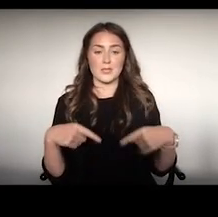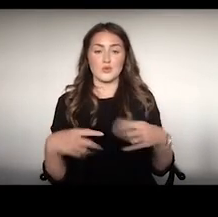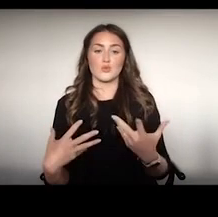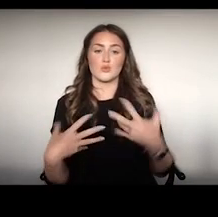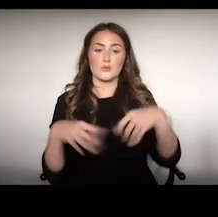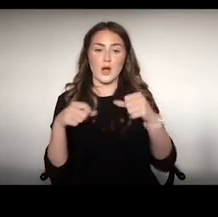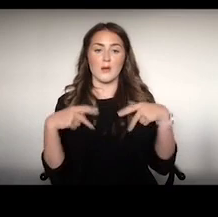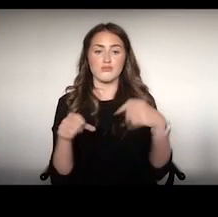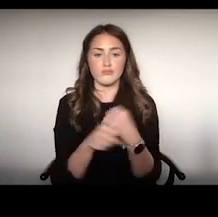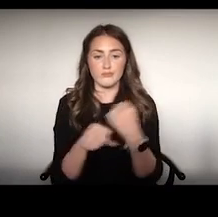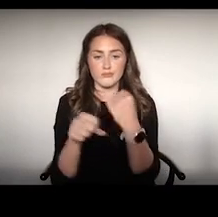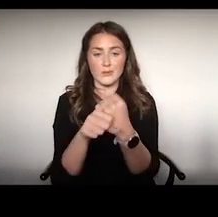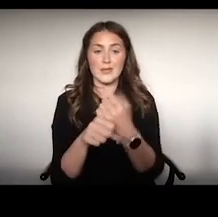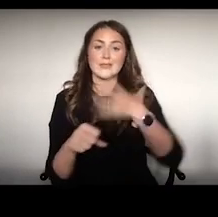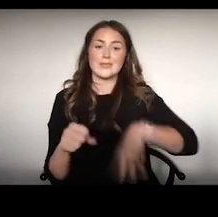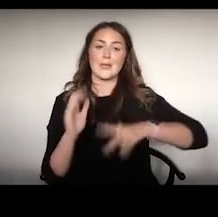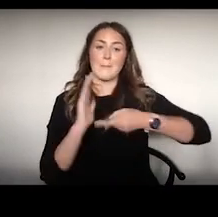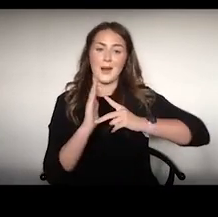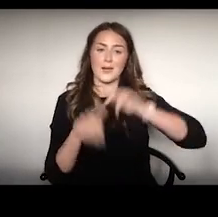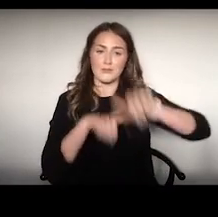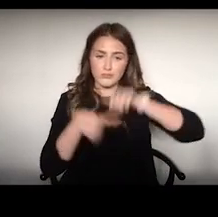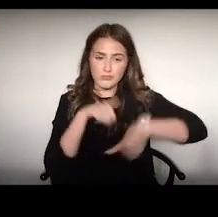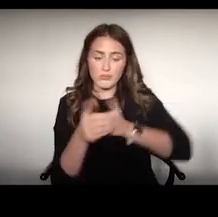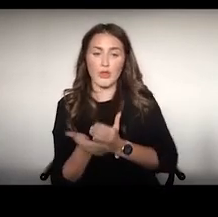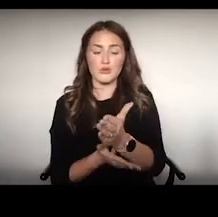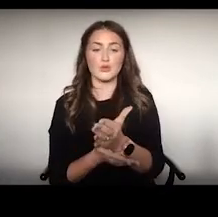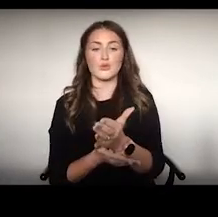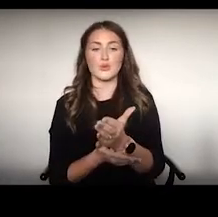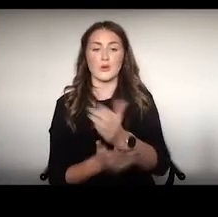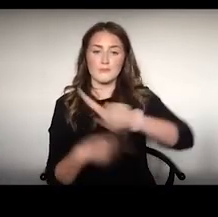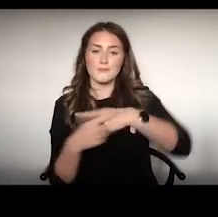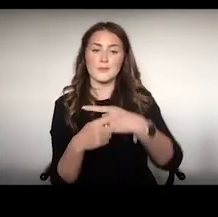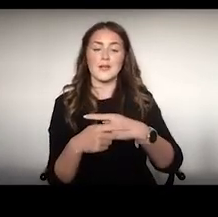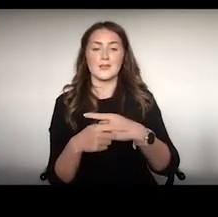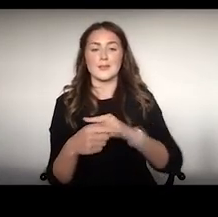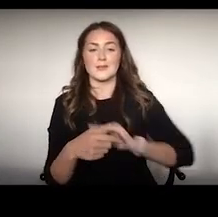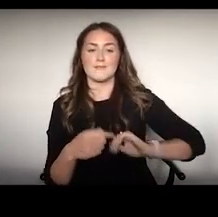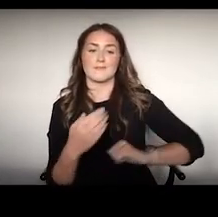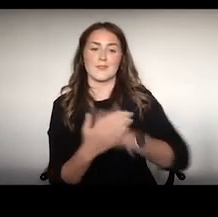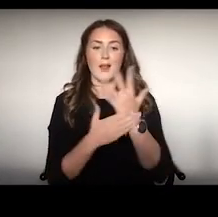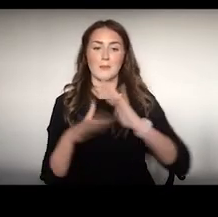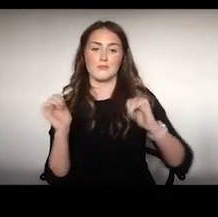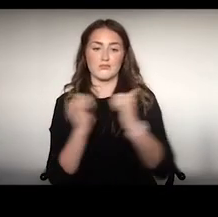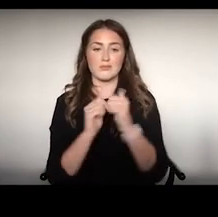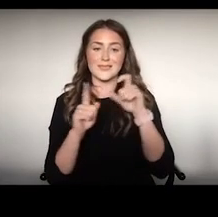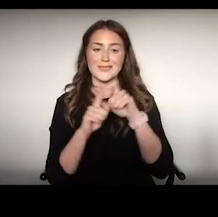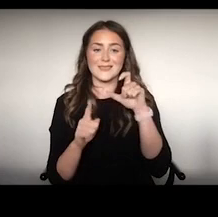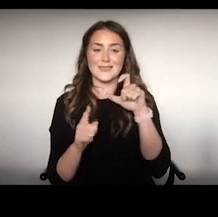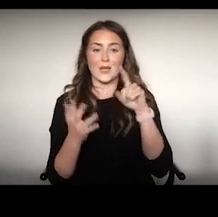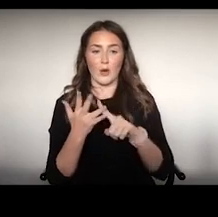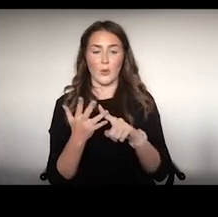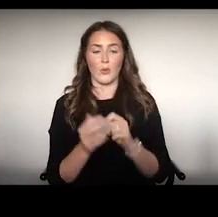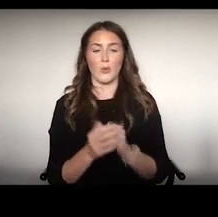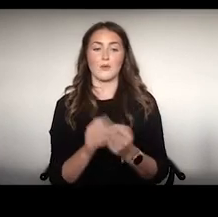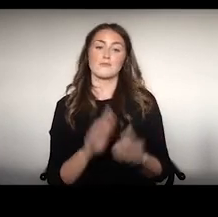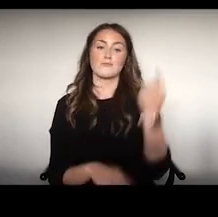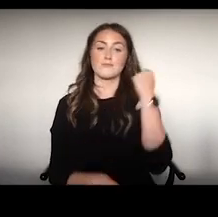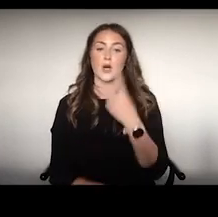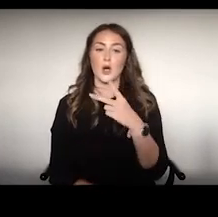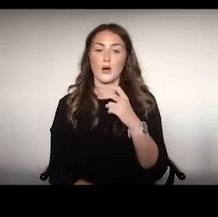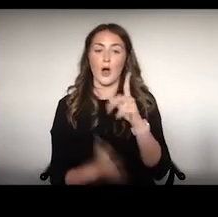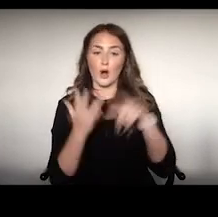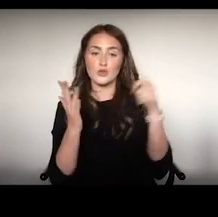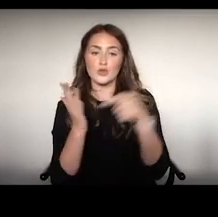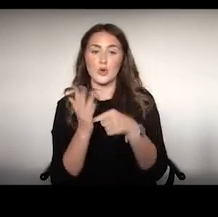To get permission to build and operate the new crossing, we must follow a specific planning process and seek a Development Consent Order,